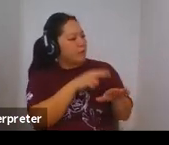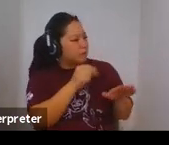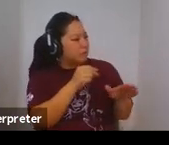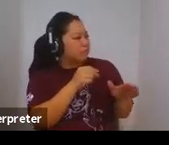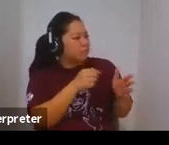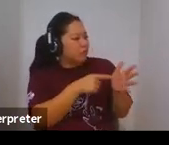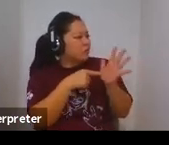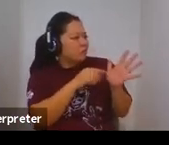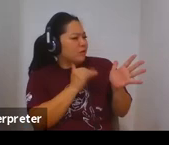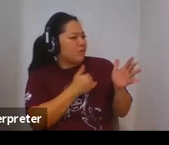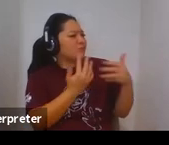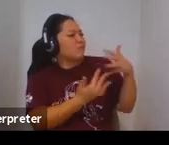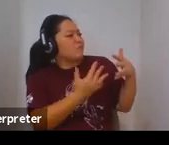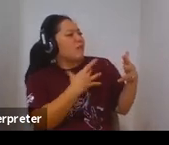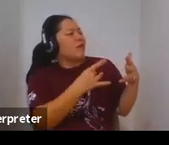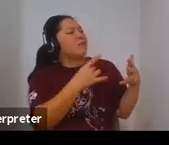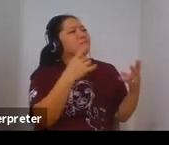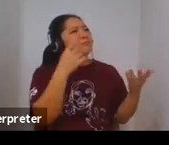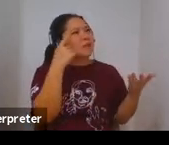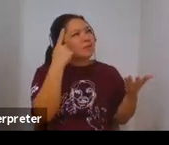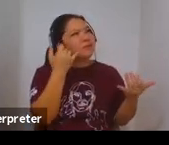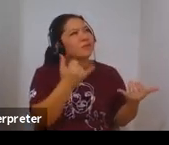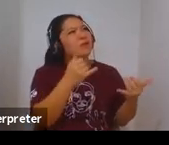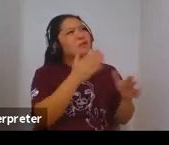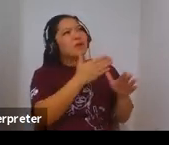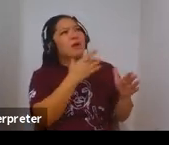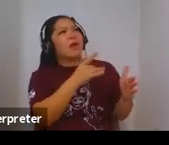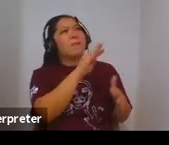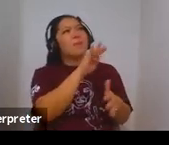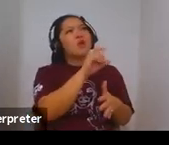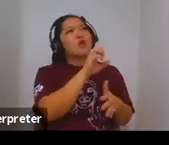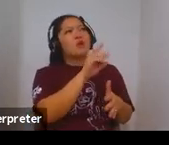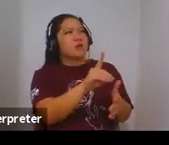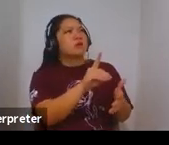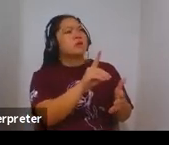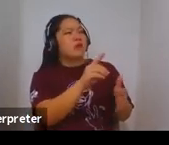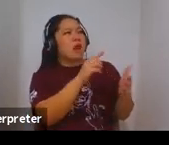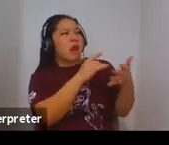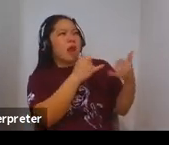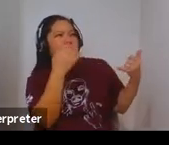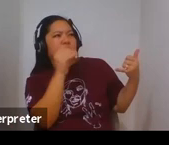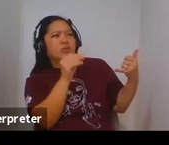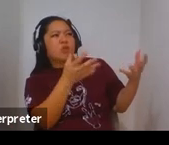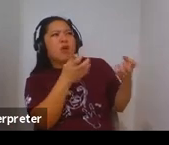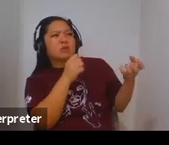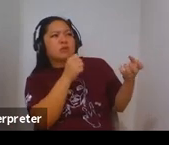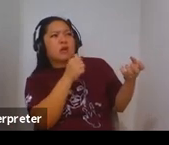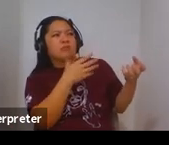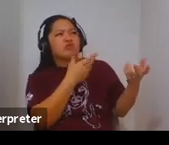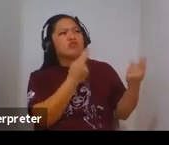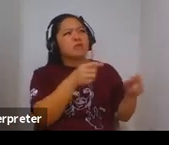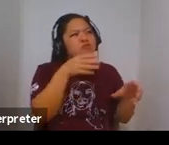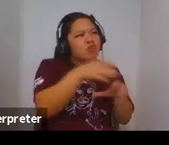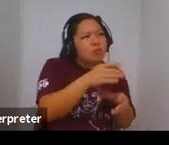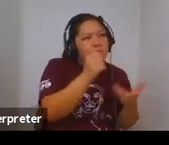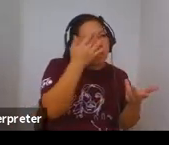society. Like, off the top of my head, songs like Blurred Lines that say a woman wants it even though she says she doesn't. Trite jokes in stand-up clubs about how funny